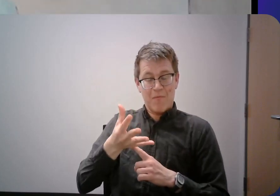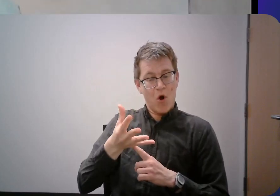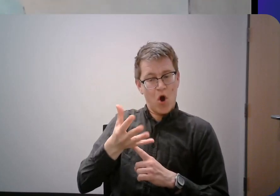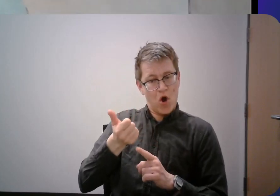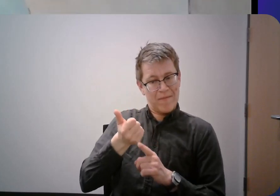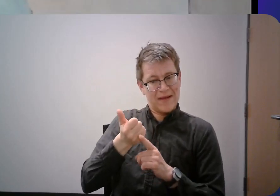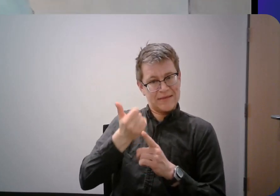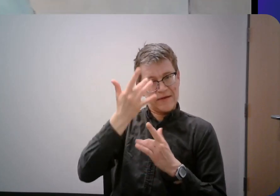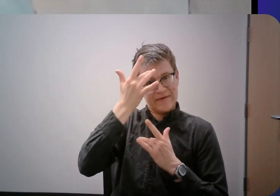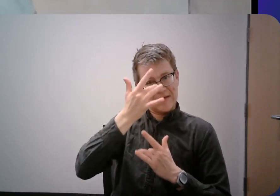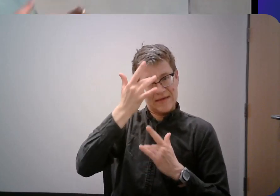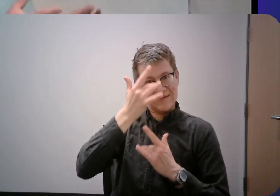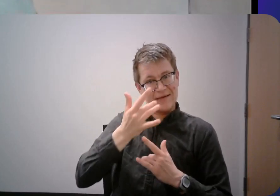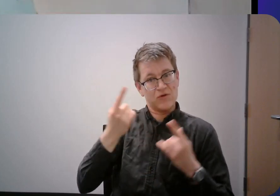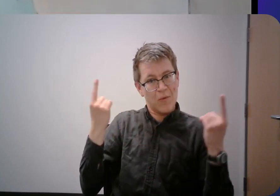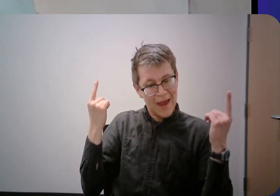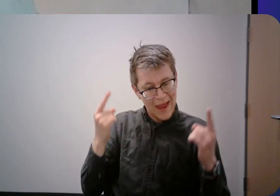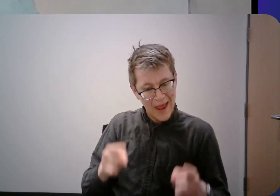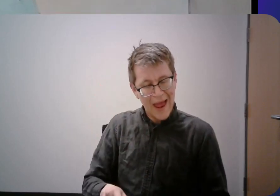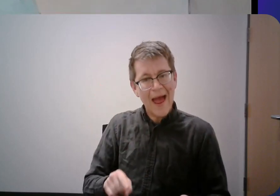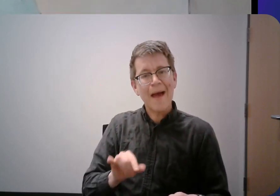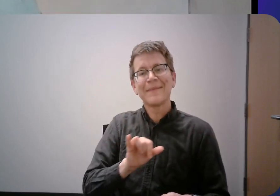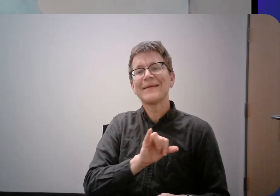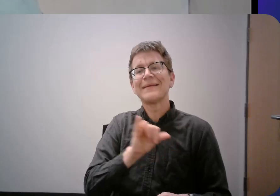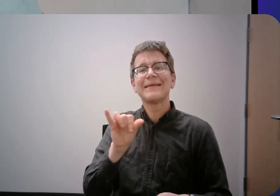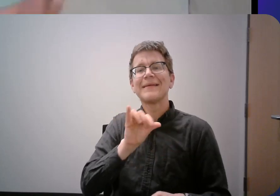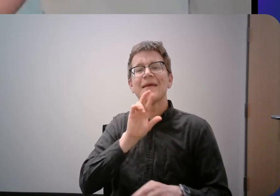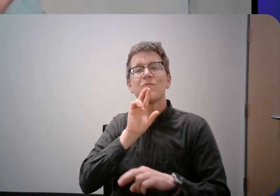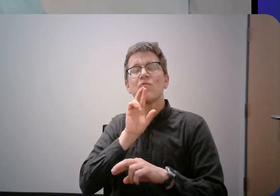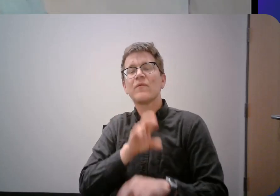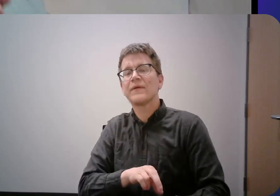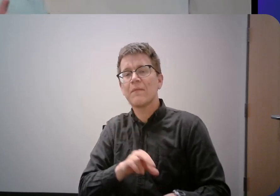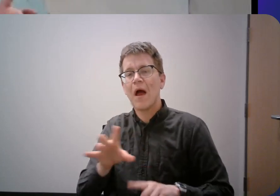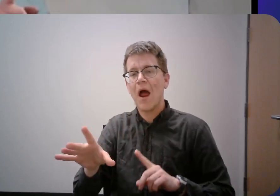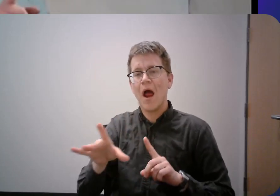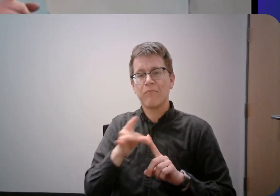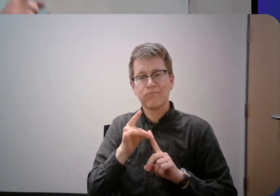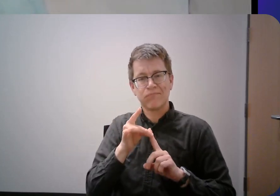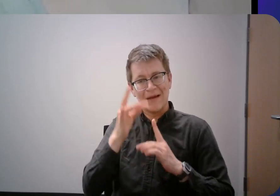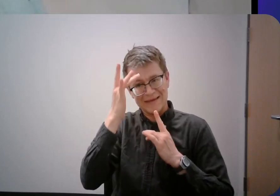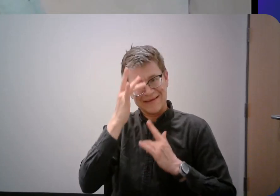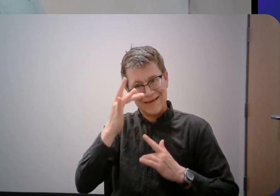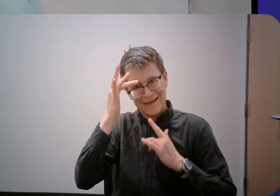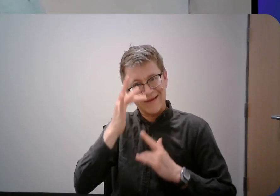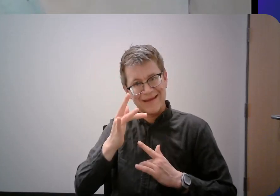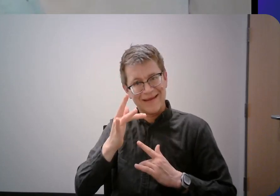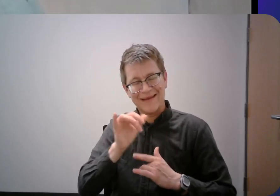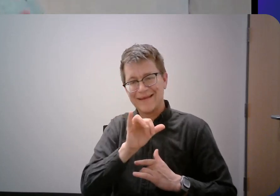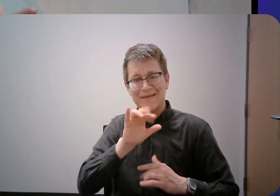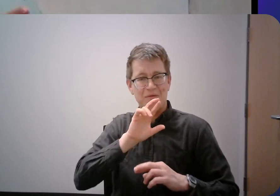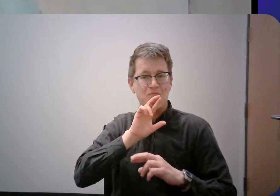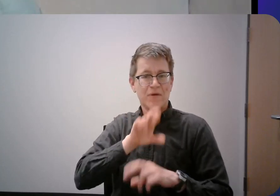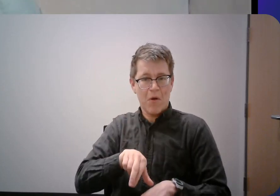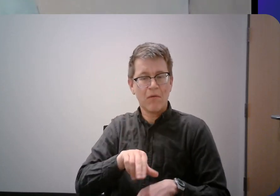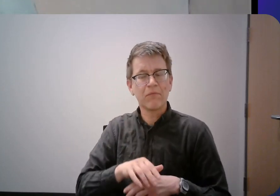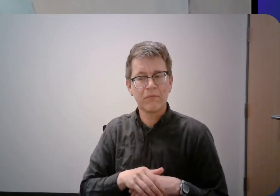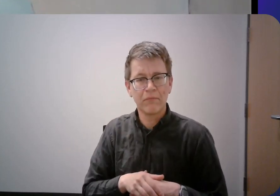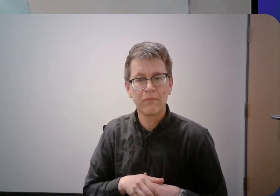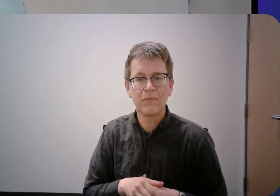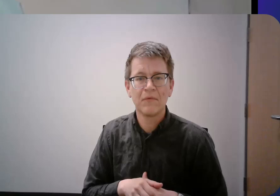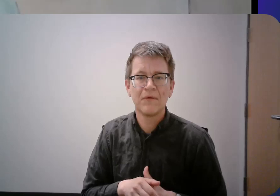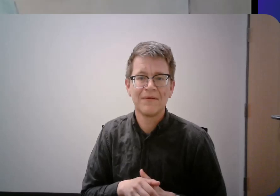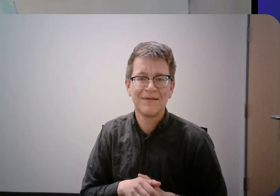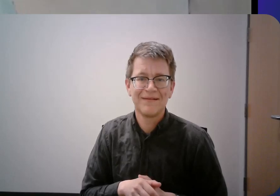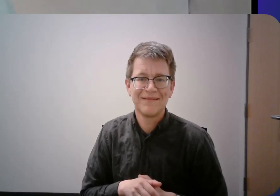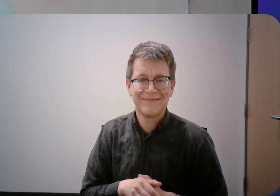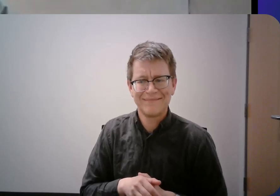It's like a war inside there. The uterus wants to get pregnant, but the vagina says, no way in hell, I'm killing this stuff. But, you know,